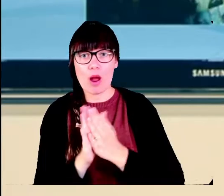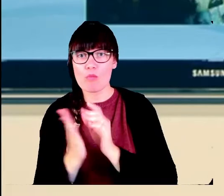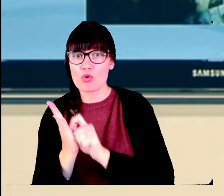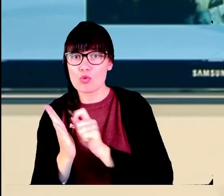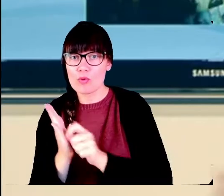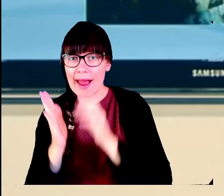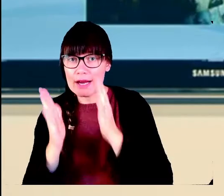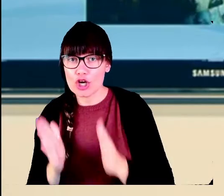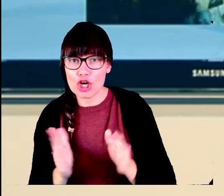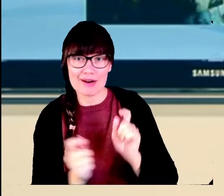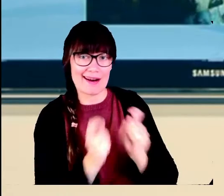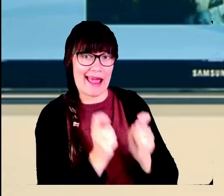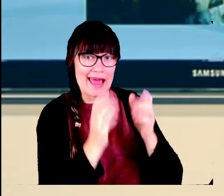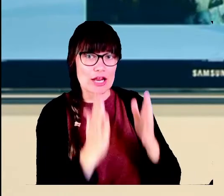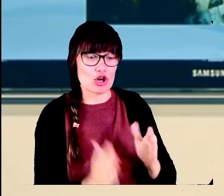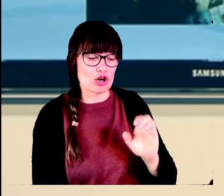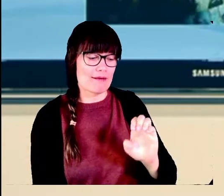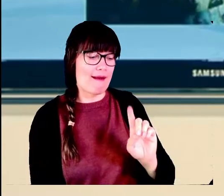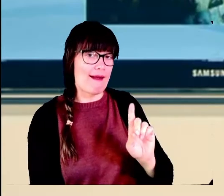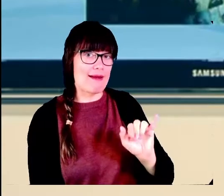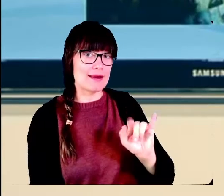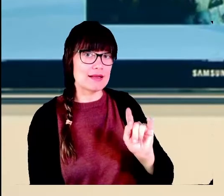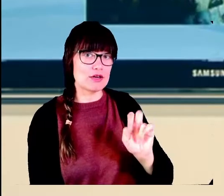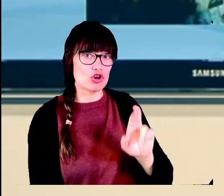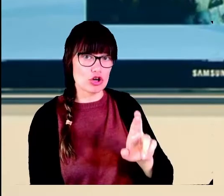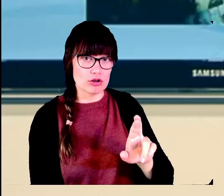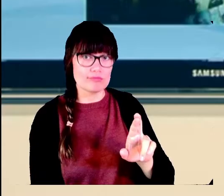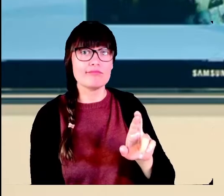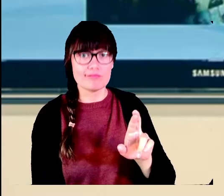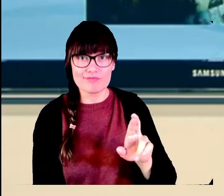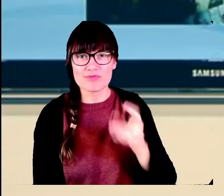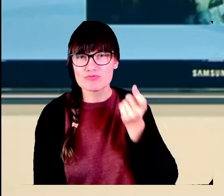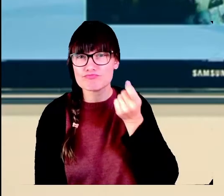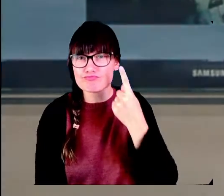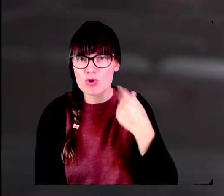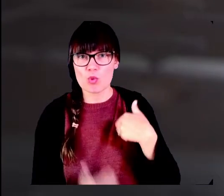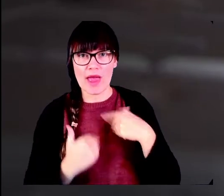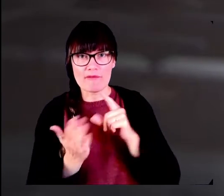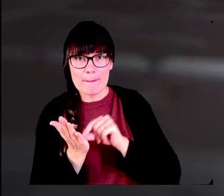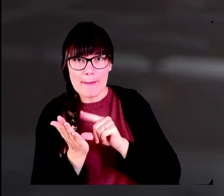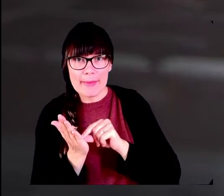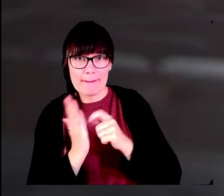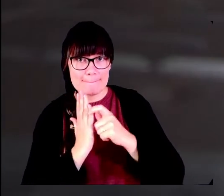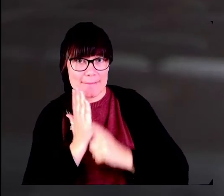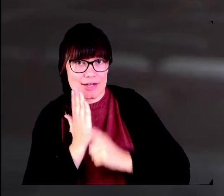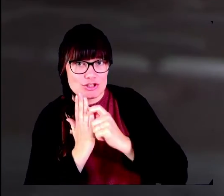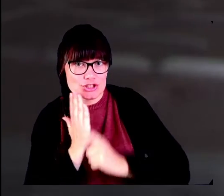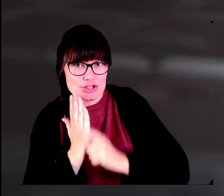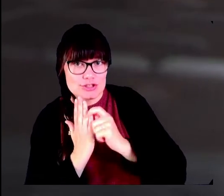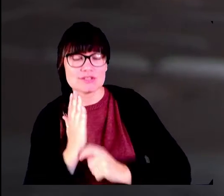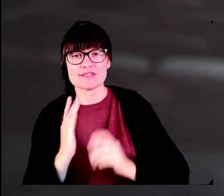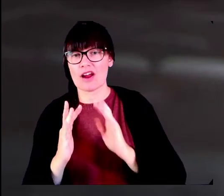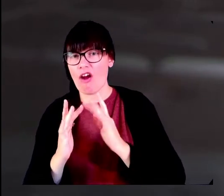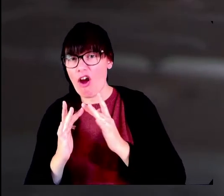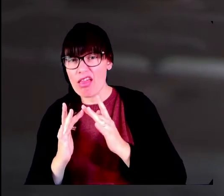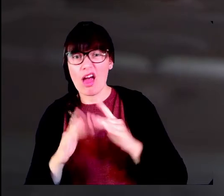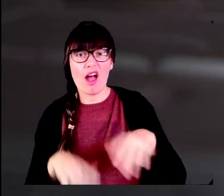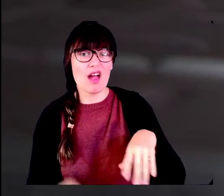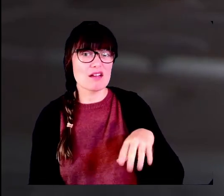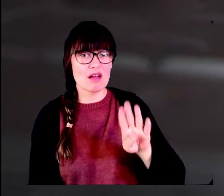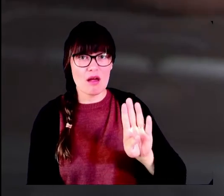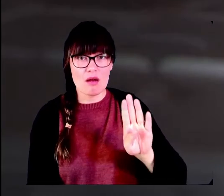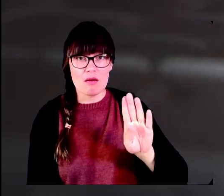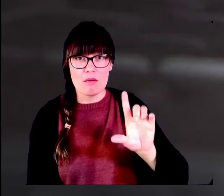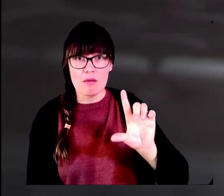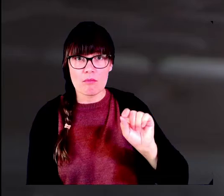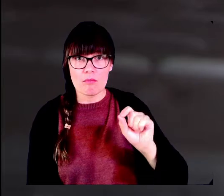career. Obviously, there are publications all over the place. So magazines, even online magazines, blogs, different things that